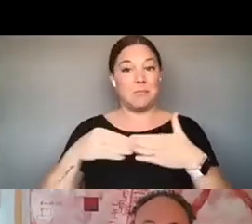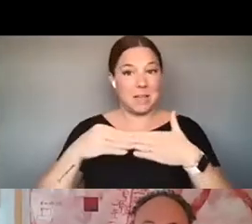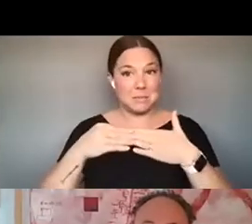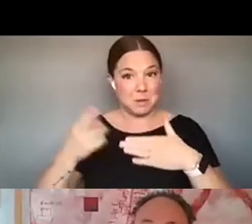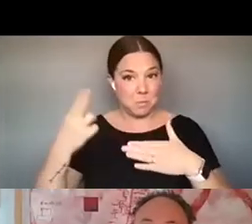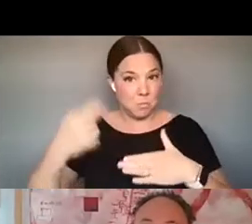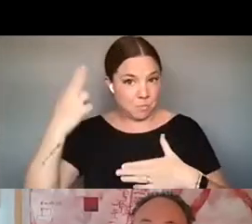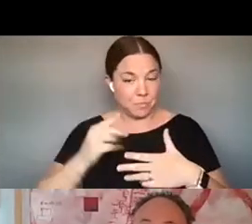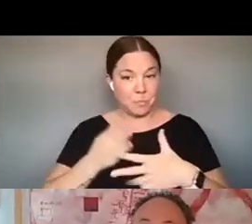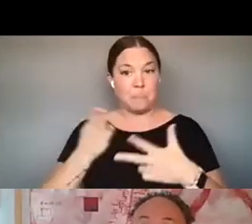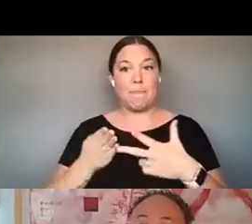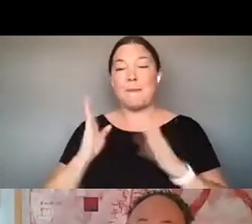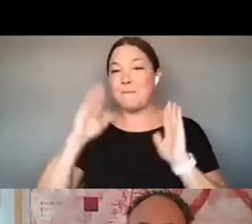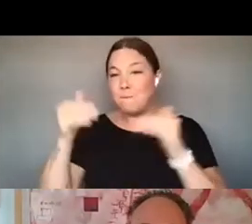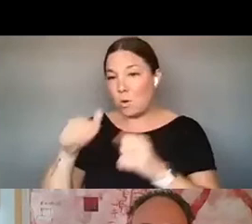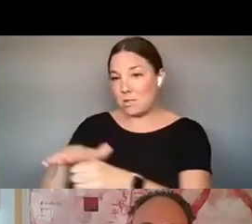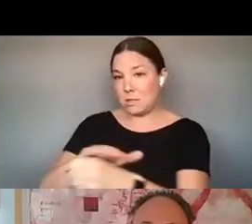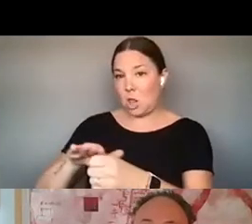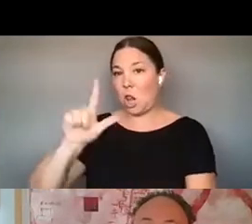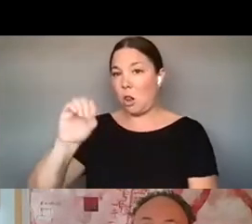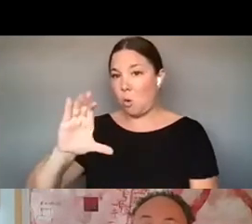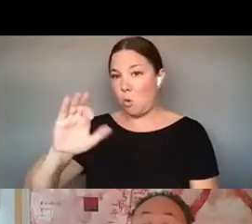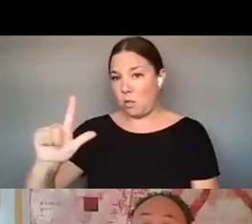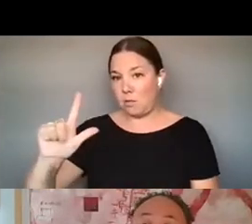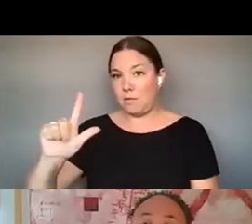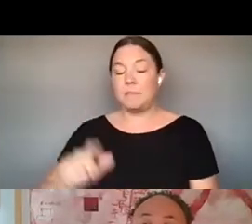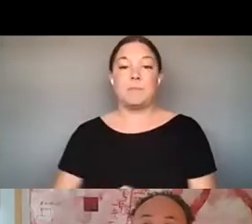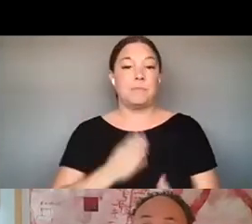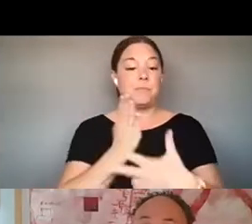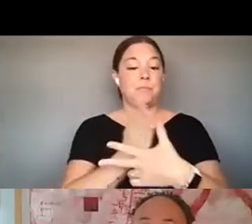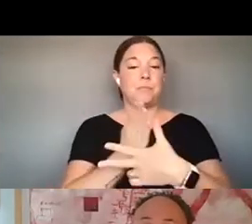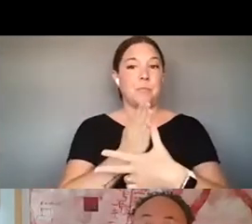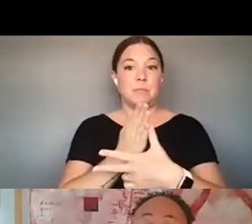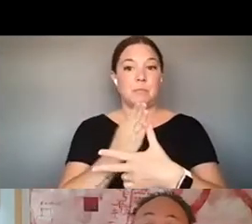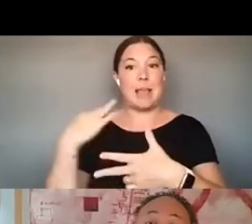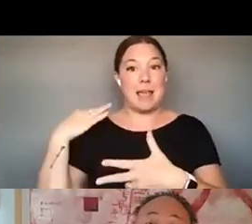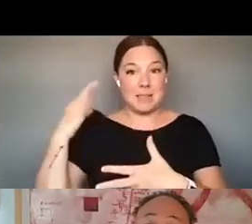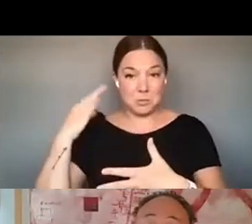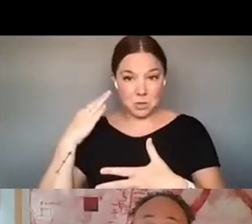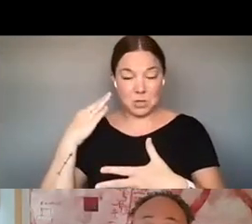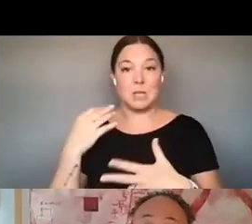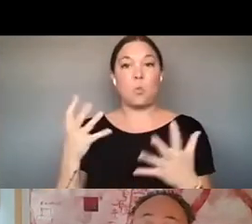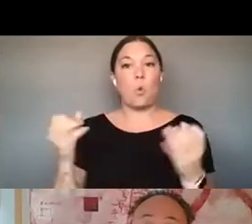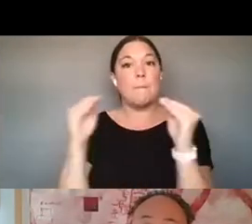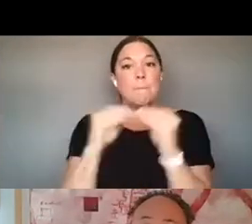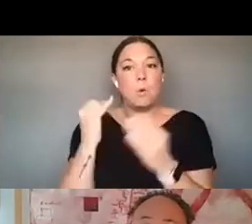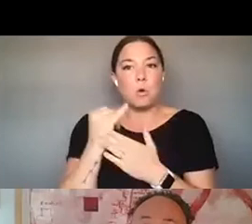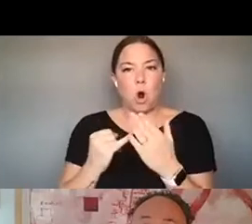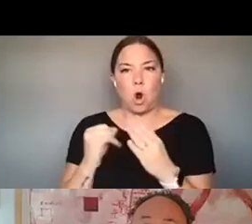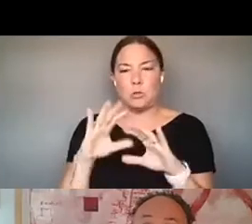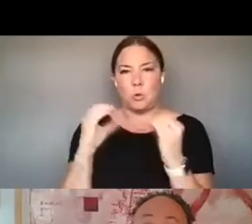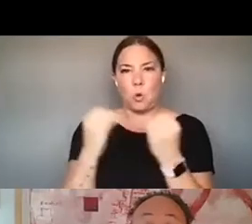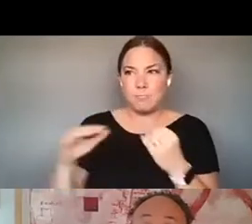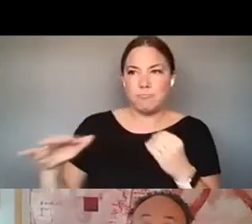locals. In terms of wider eligibility, we want to open the doors of opportunity to more arts organizations across the country,